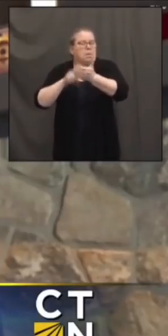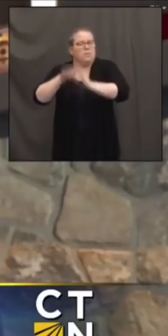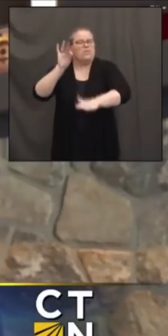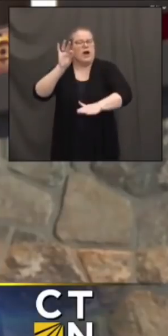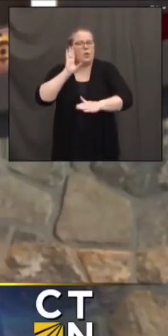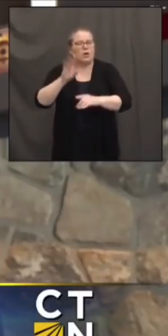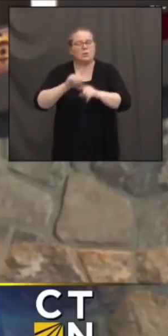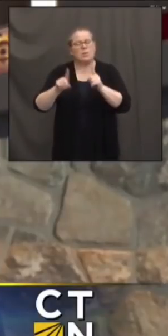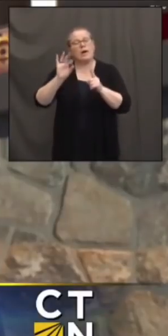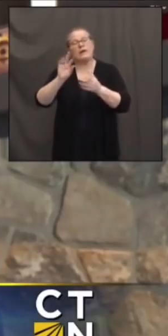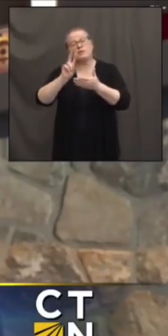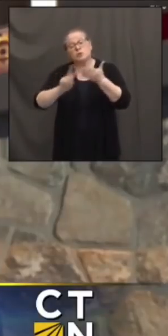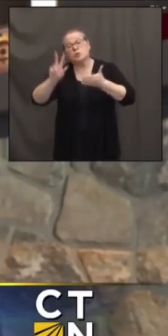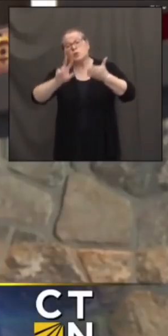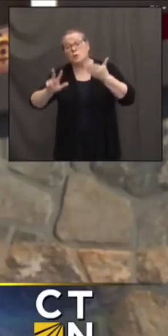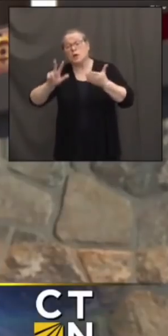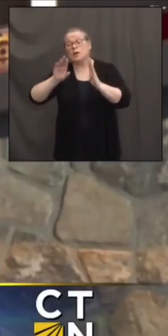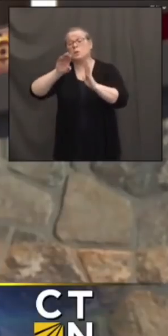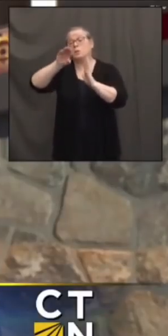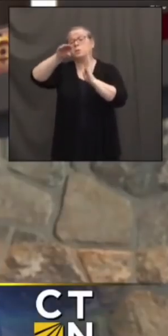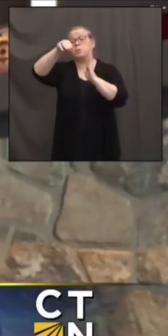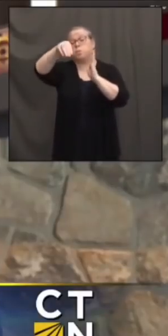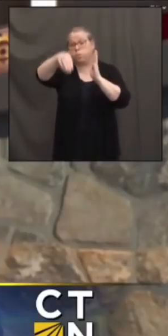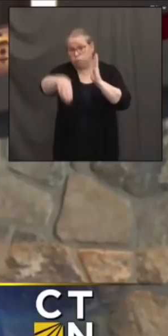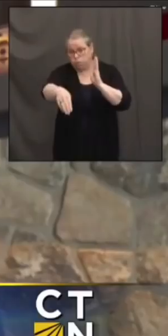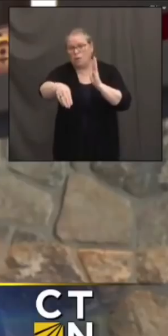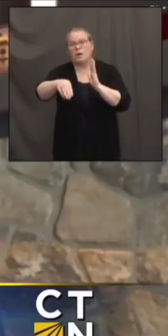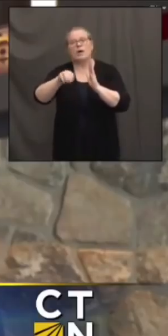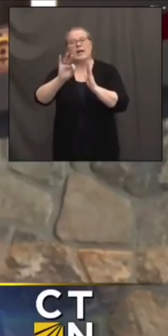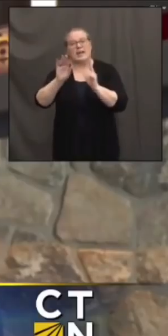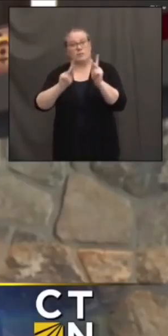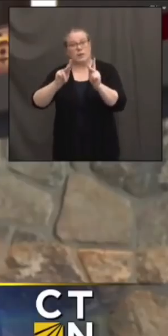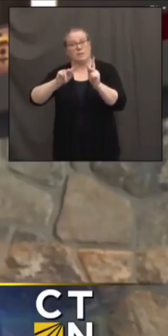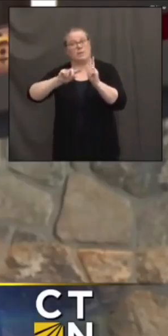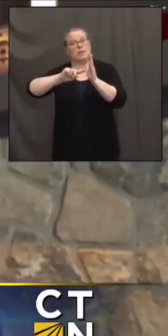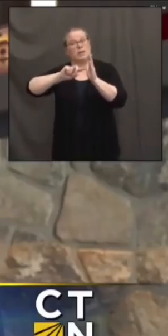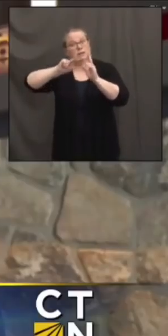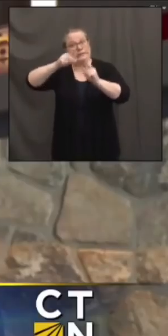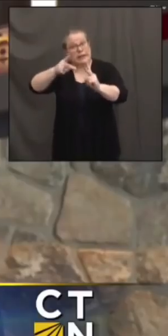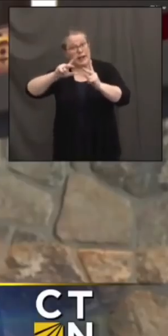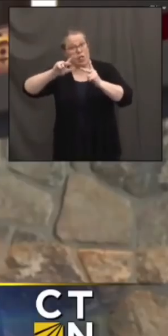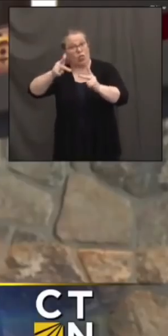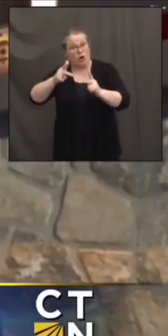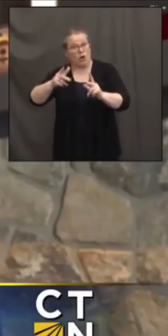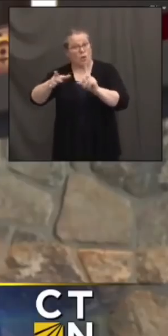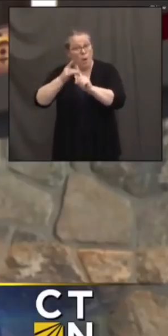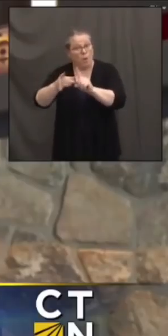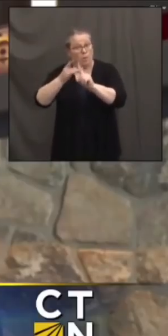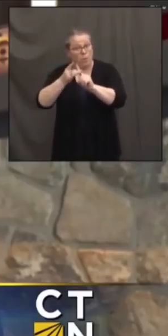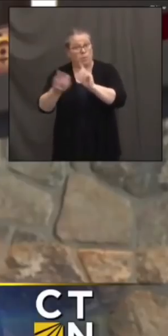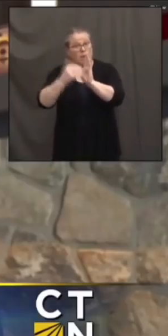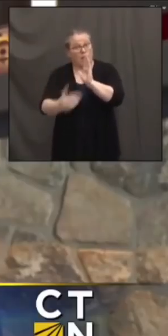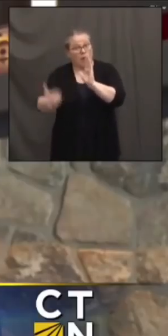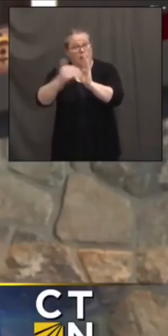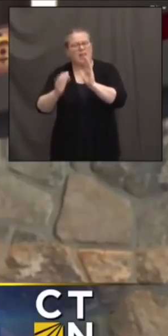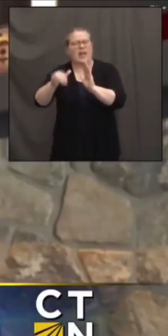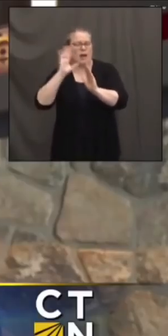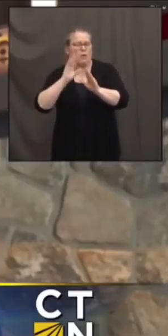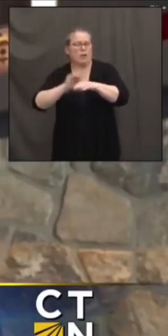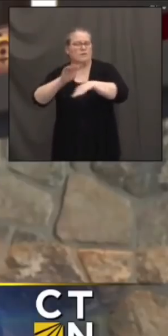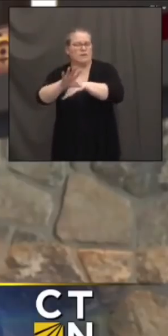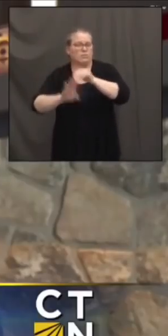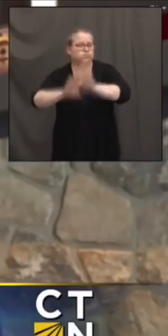weeks, we're going to start to see declines again. And I think the overall picture is going to start to improve quite dramatically. We really just need to get through the next 2 or 3